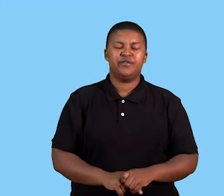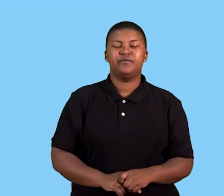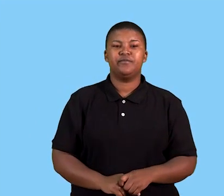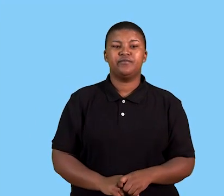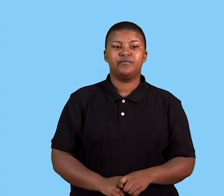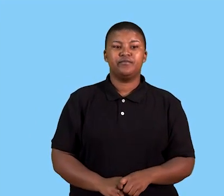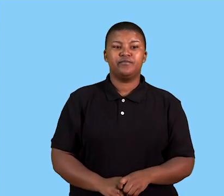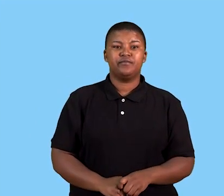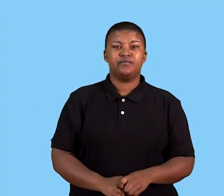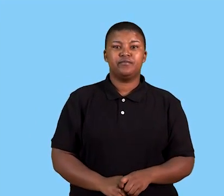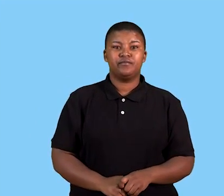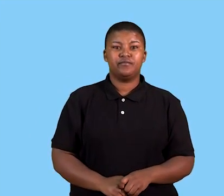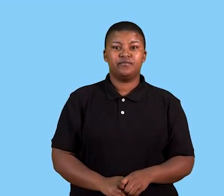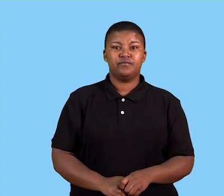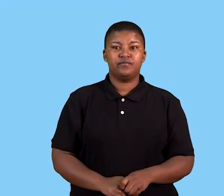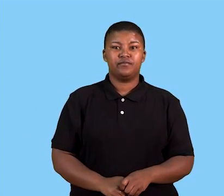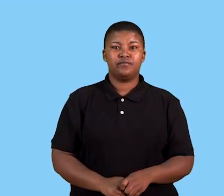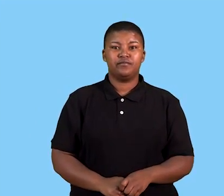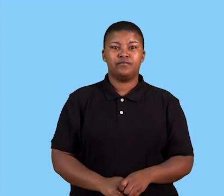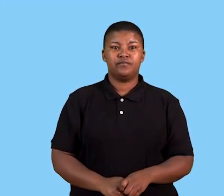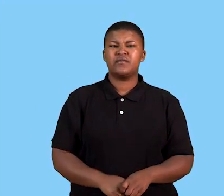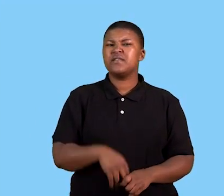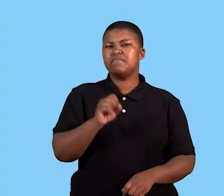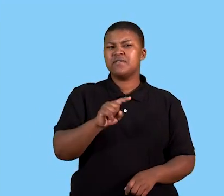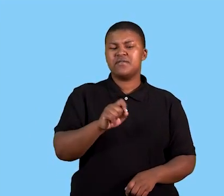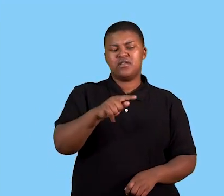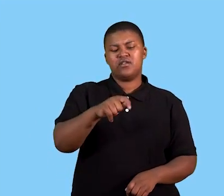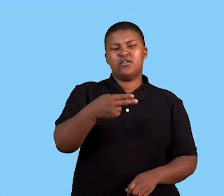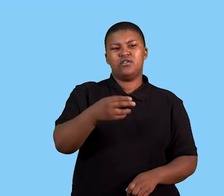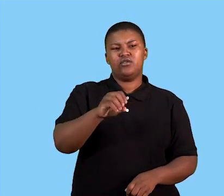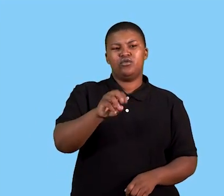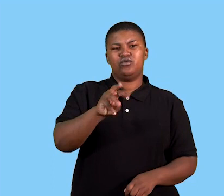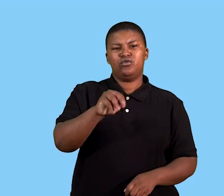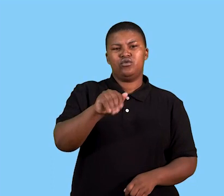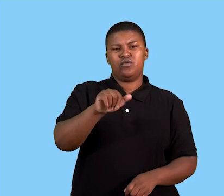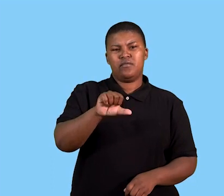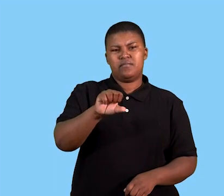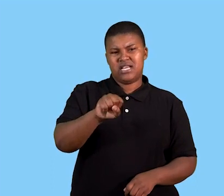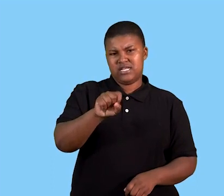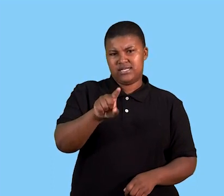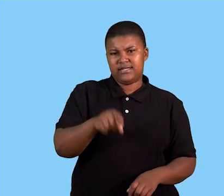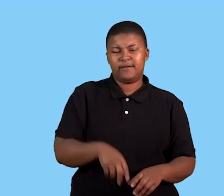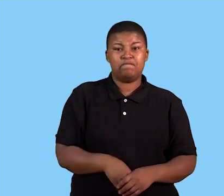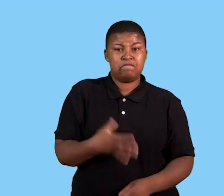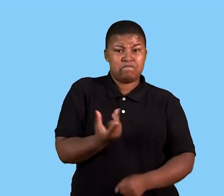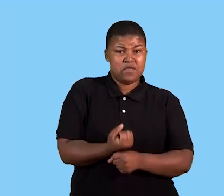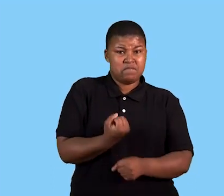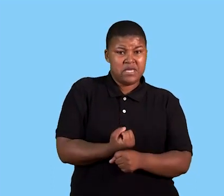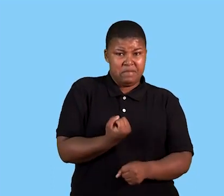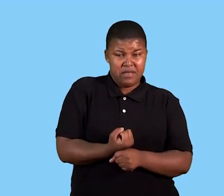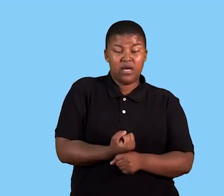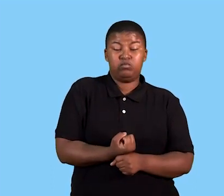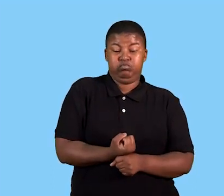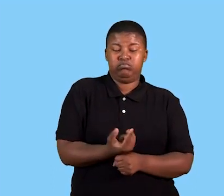questions that follow. So let's take a look at this scenario about Thomas Butchery. Thomas produces and sells a